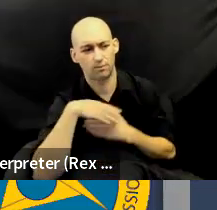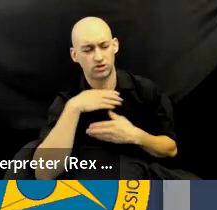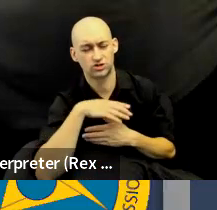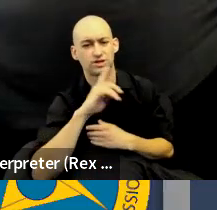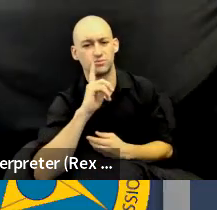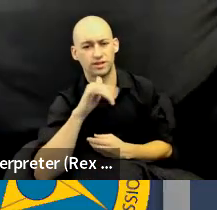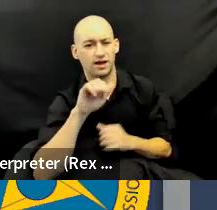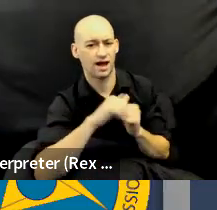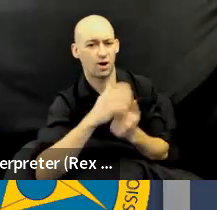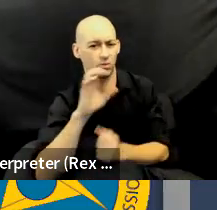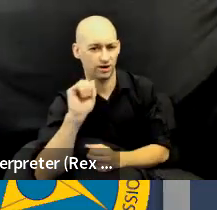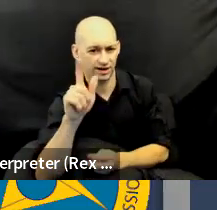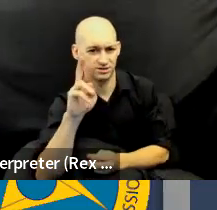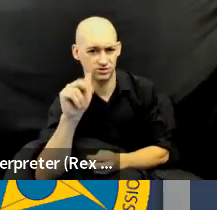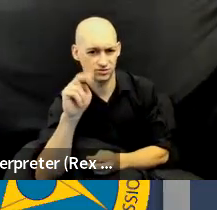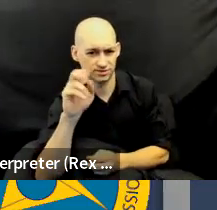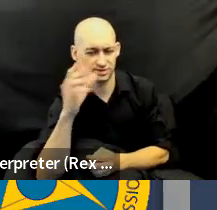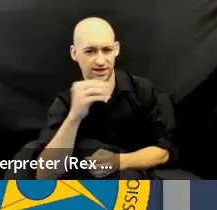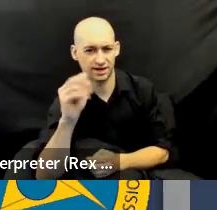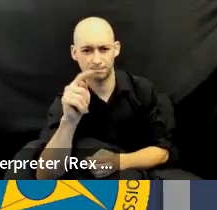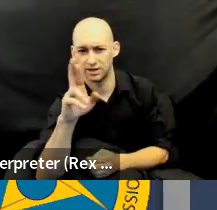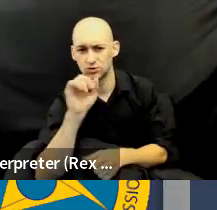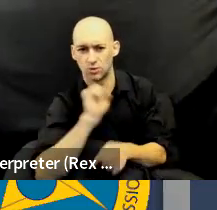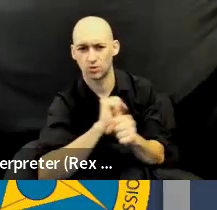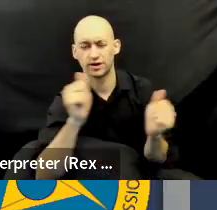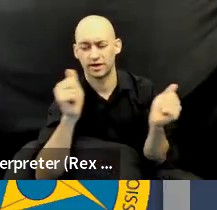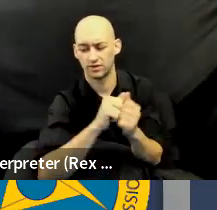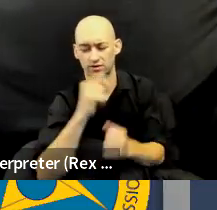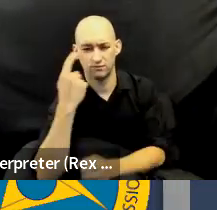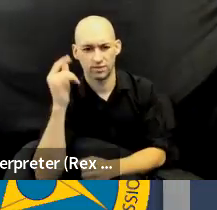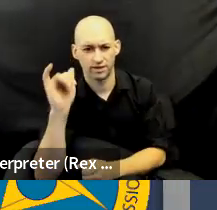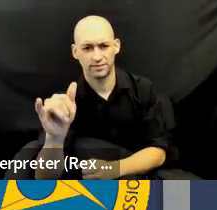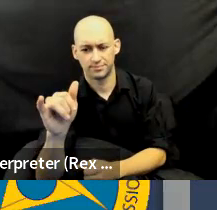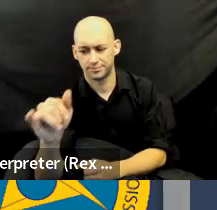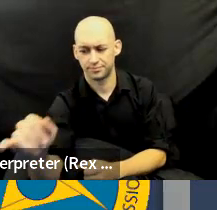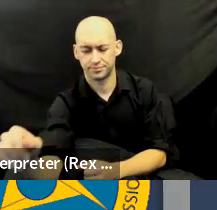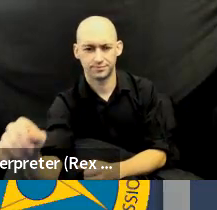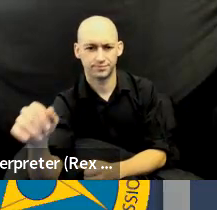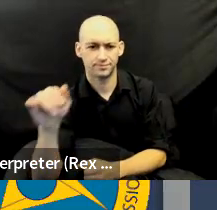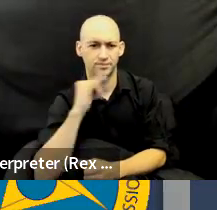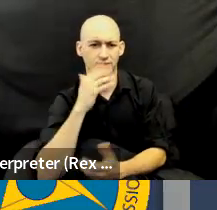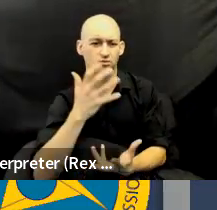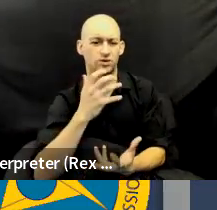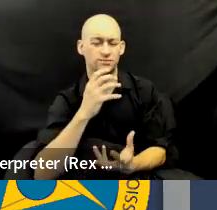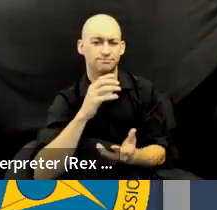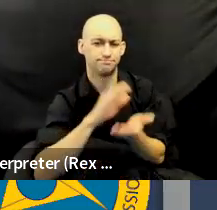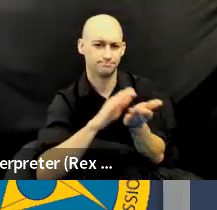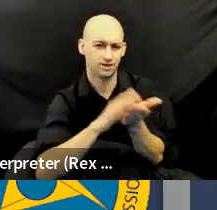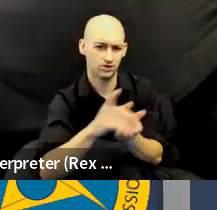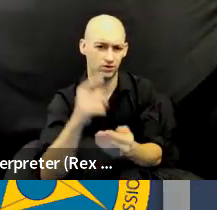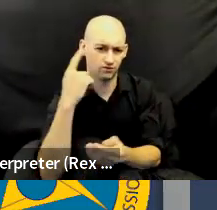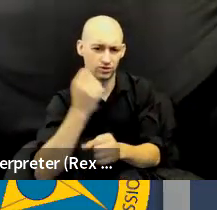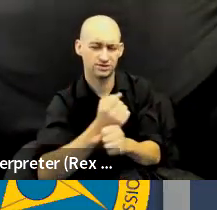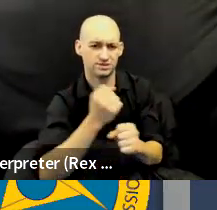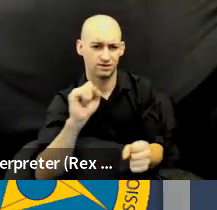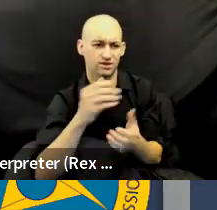how Caltrans and Metro work together for things like this. And I really want to commend you for the safety